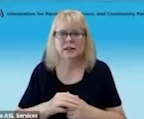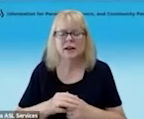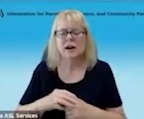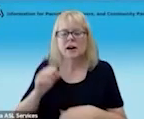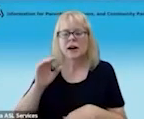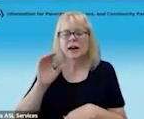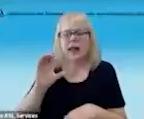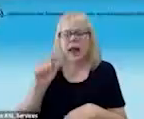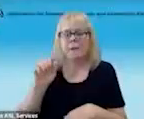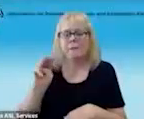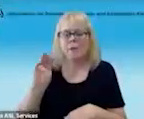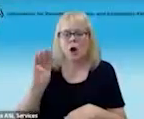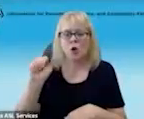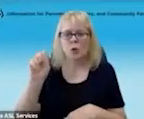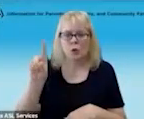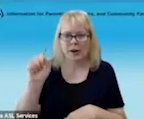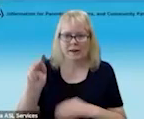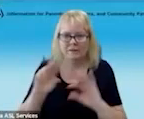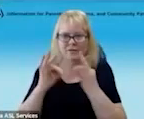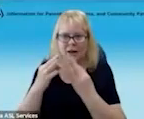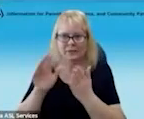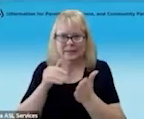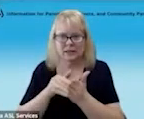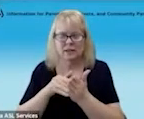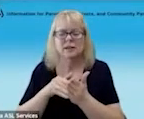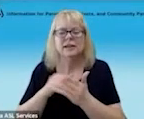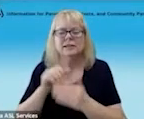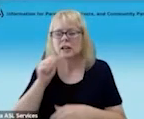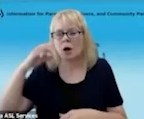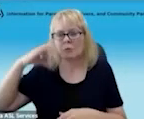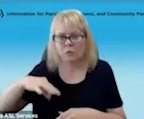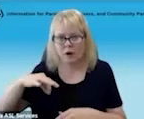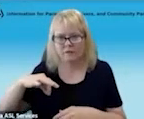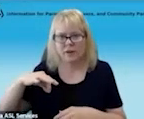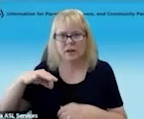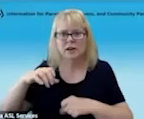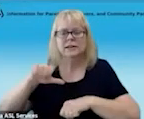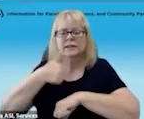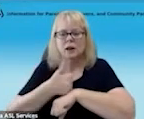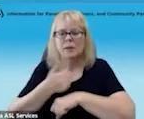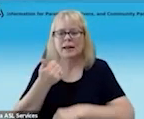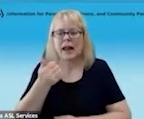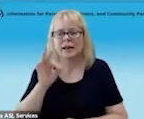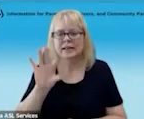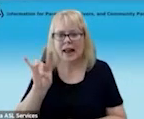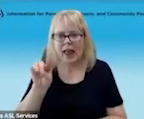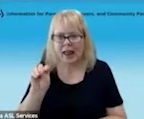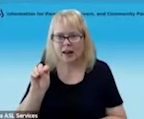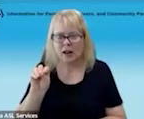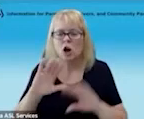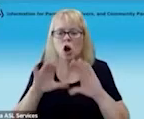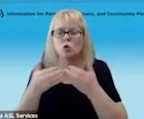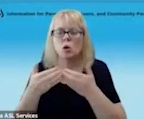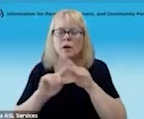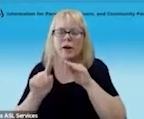Next slide, please. I would like to start by sharing with you about my organization, Cambodian